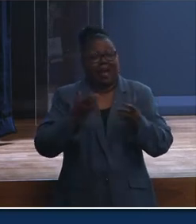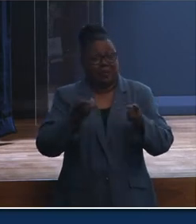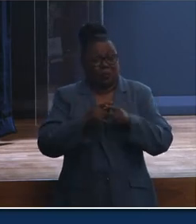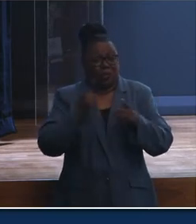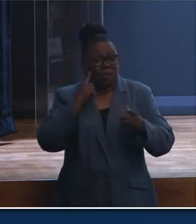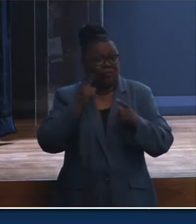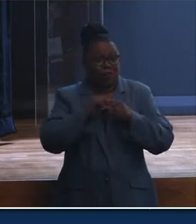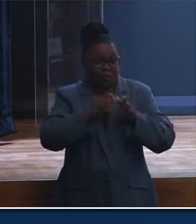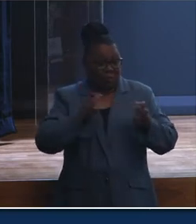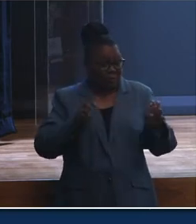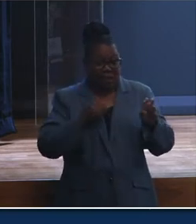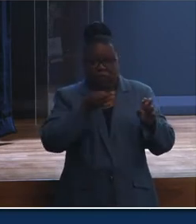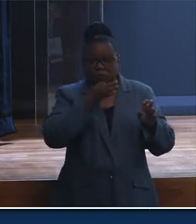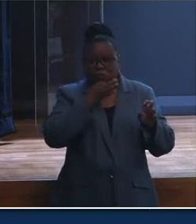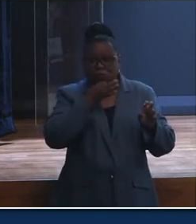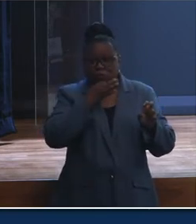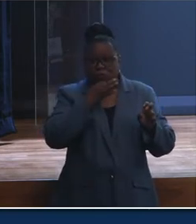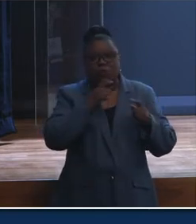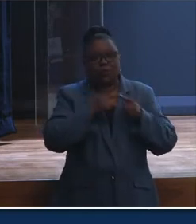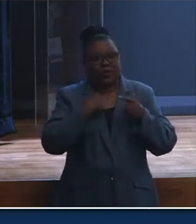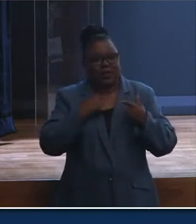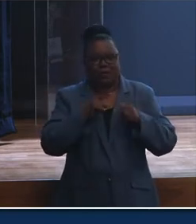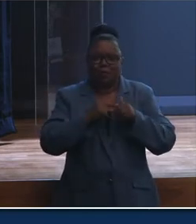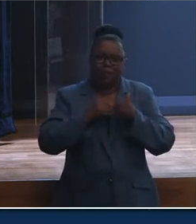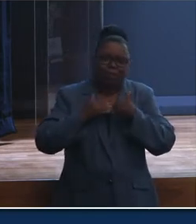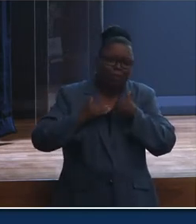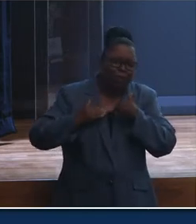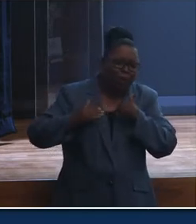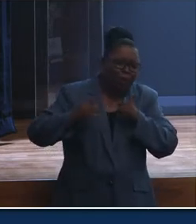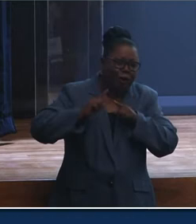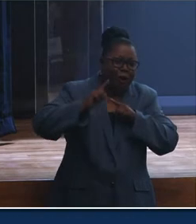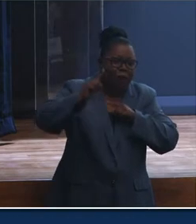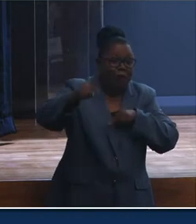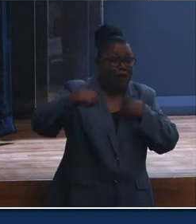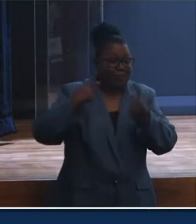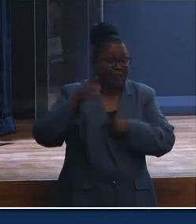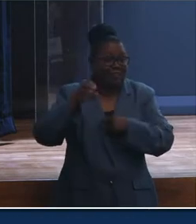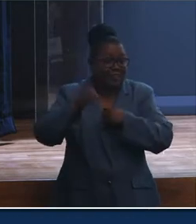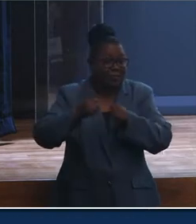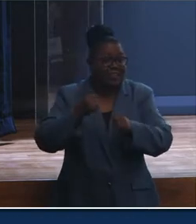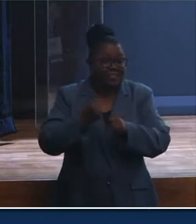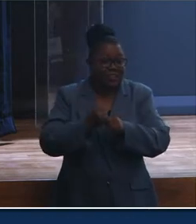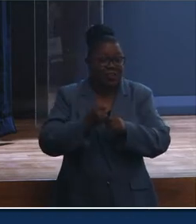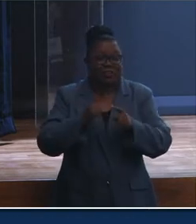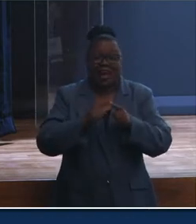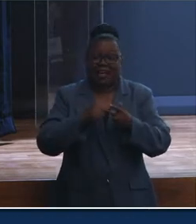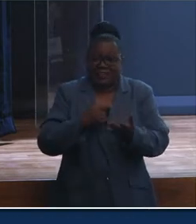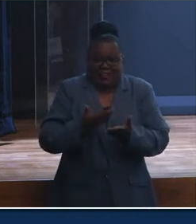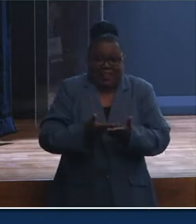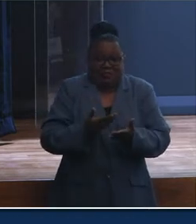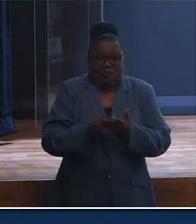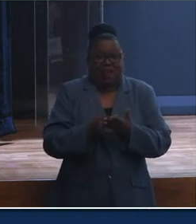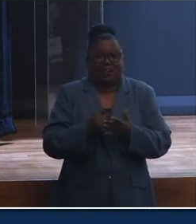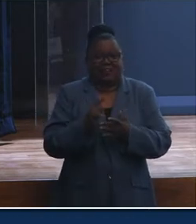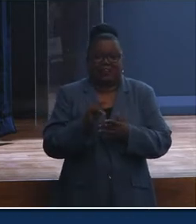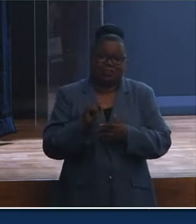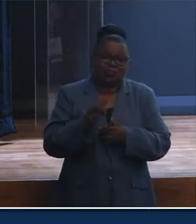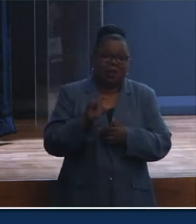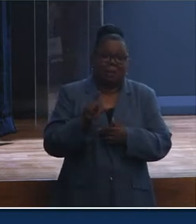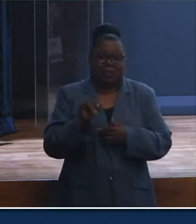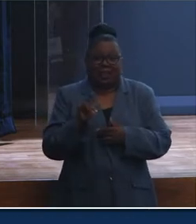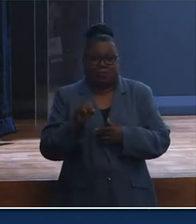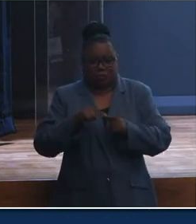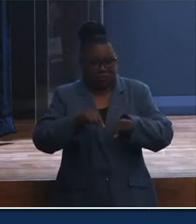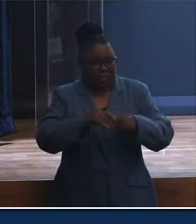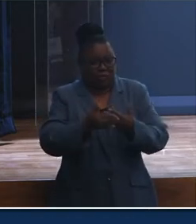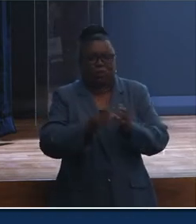hear from our panel shortly, we have come a long way in those 50 years, as is evident by the trailblazers in this